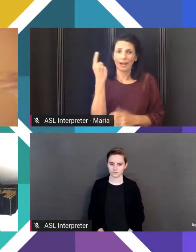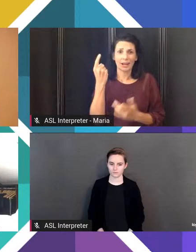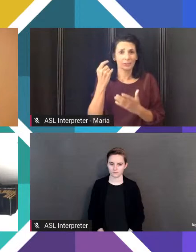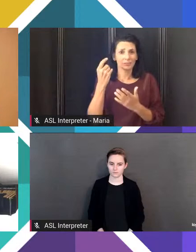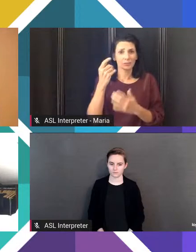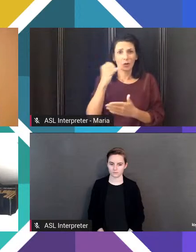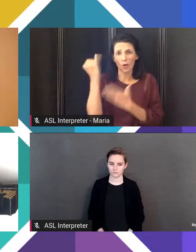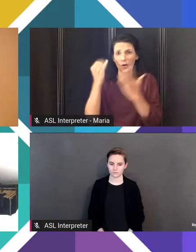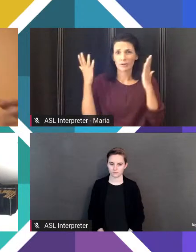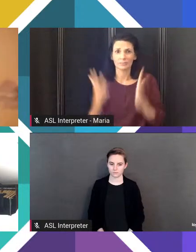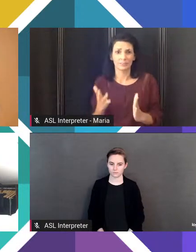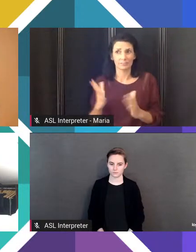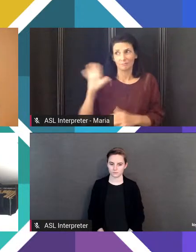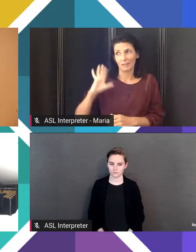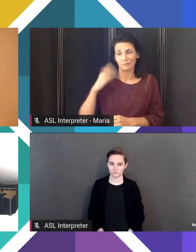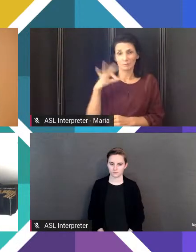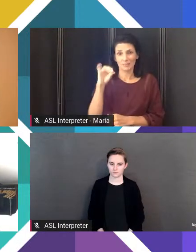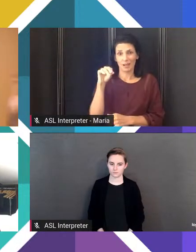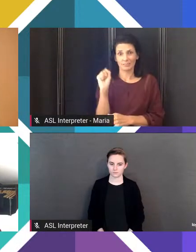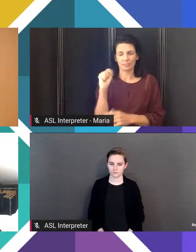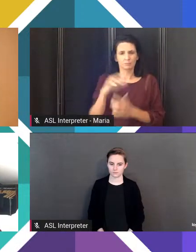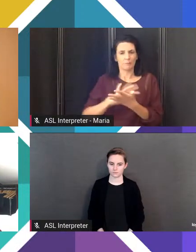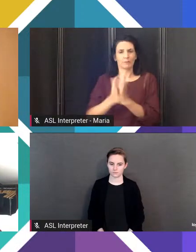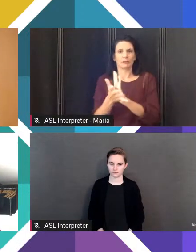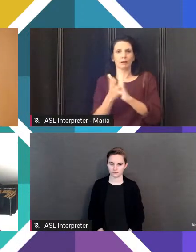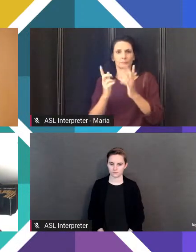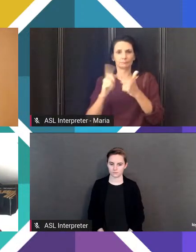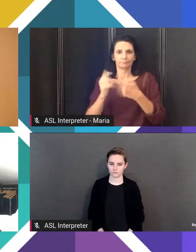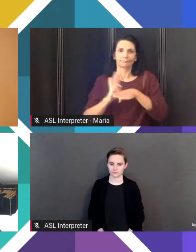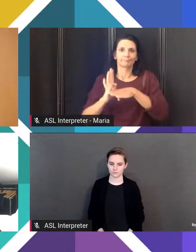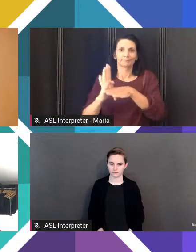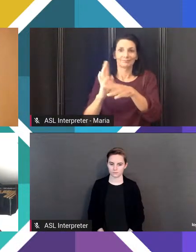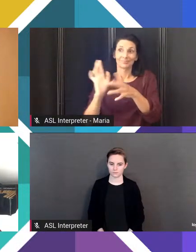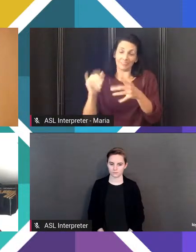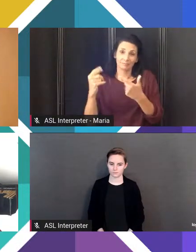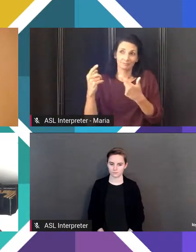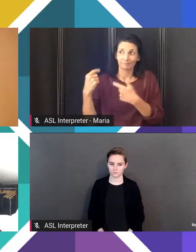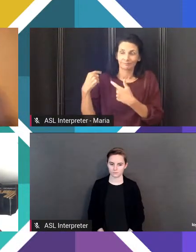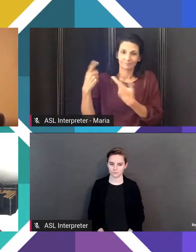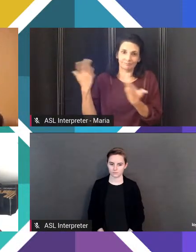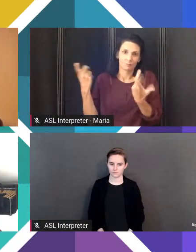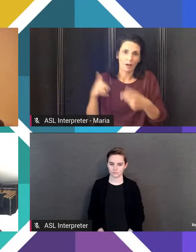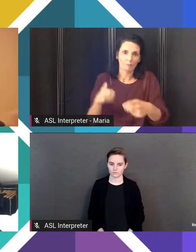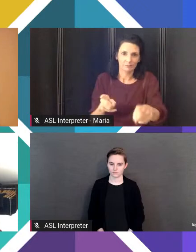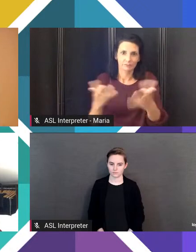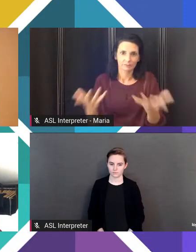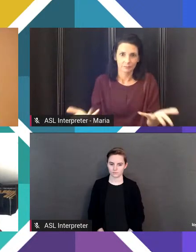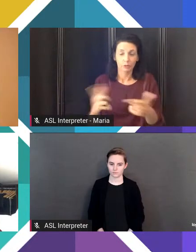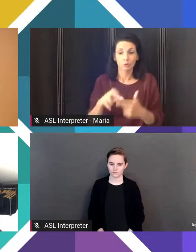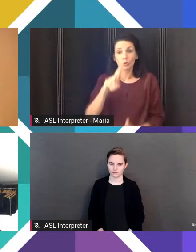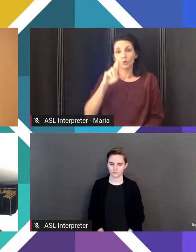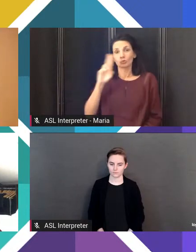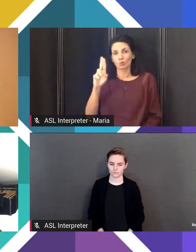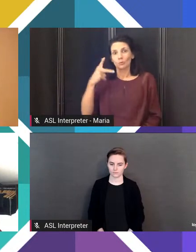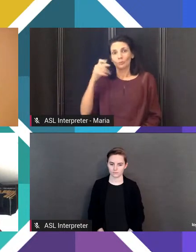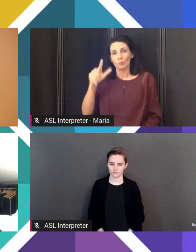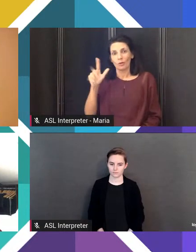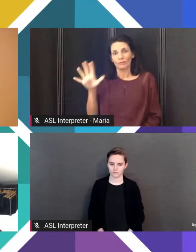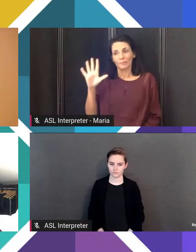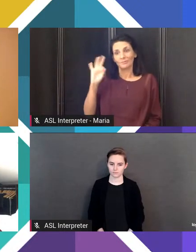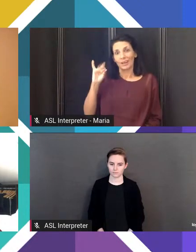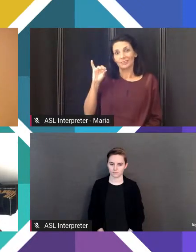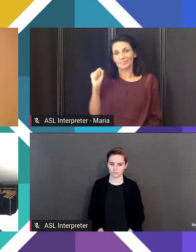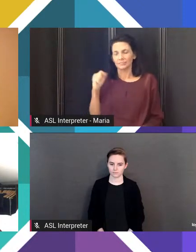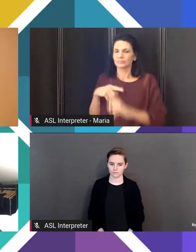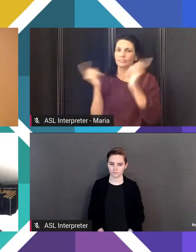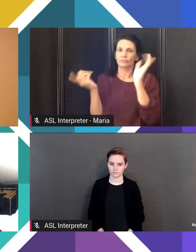who became commercialized because that's what happens. And, you know, RuPaul from the 90s is very different from RuPaul from